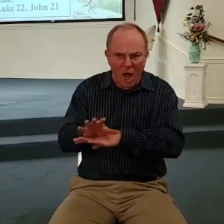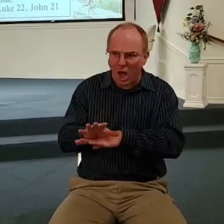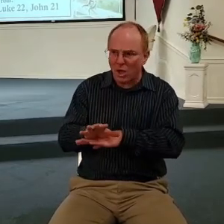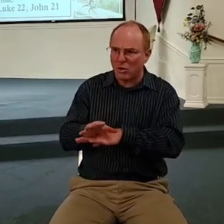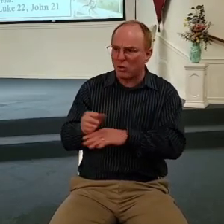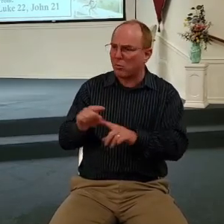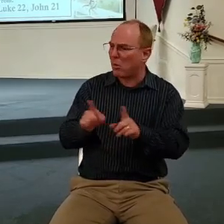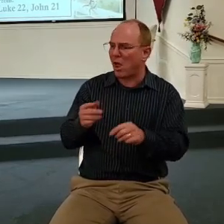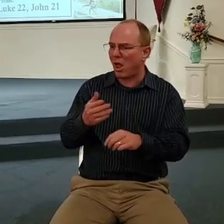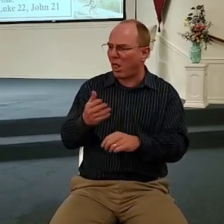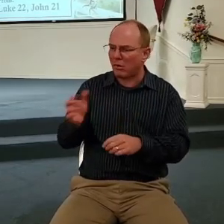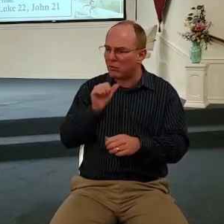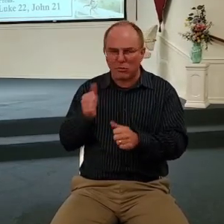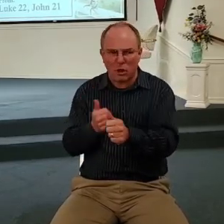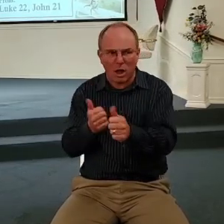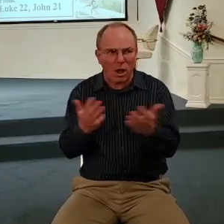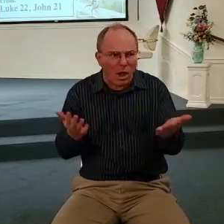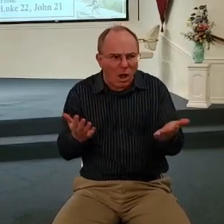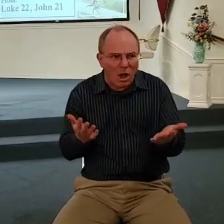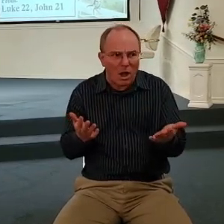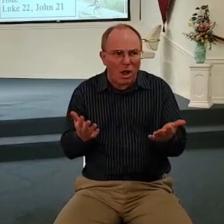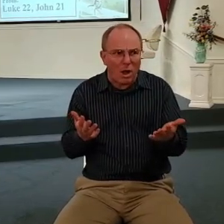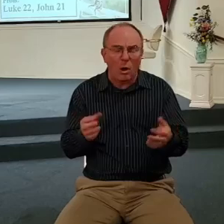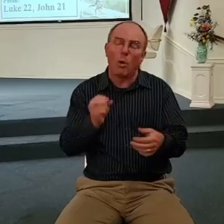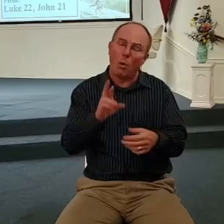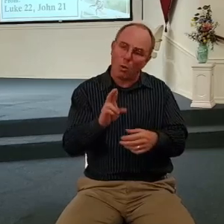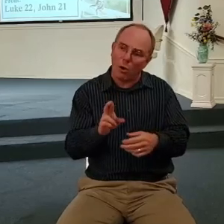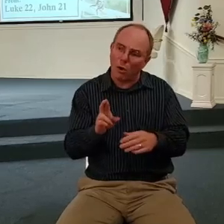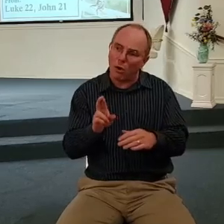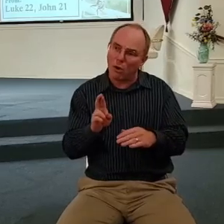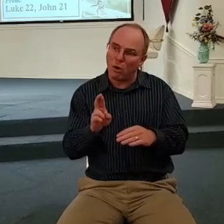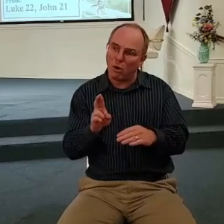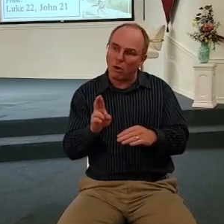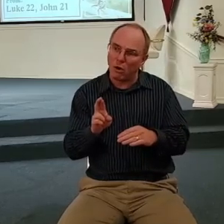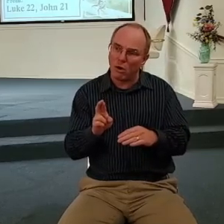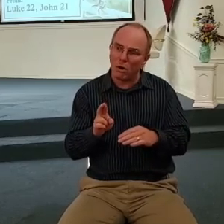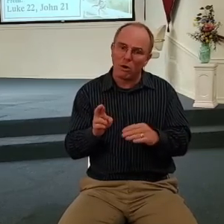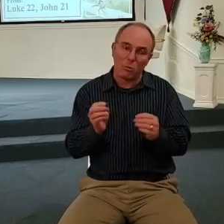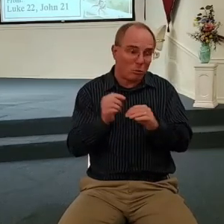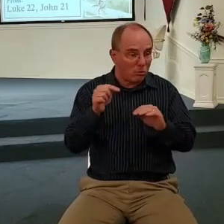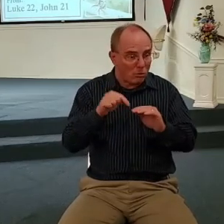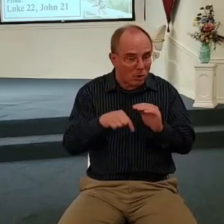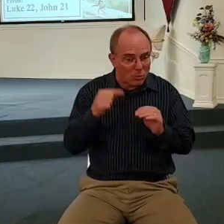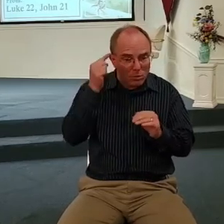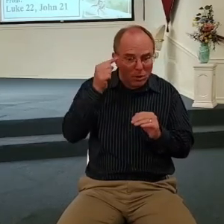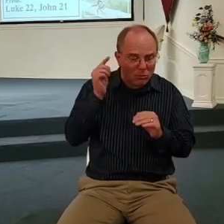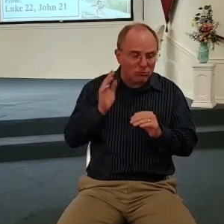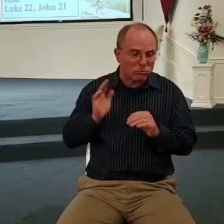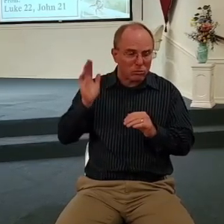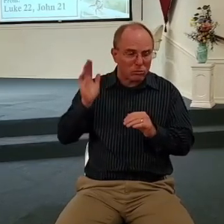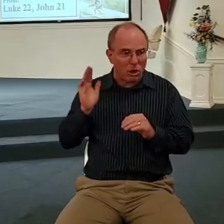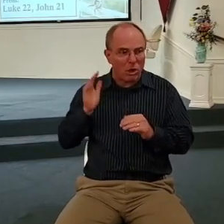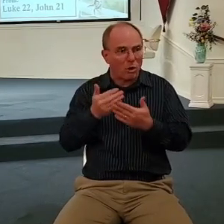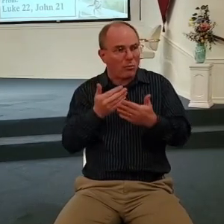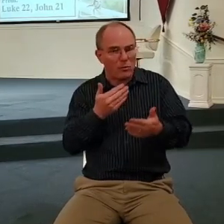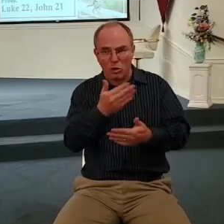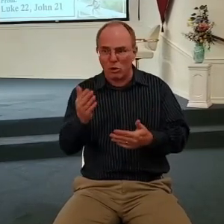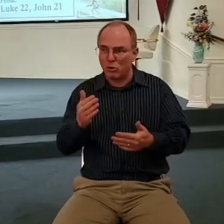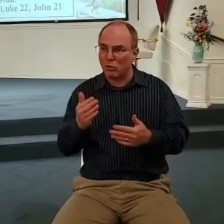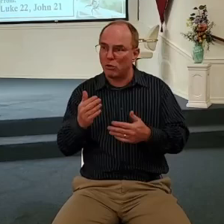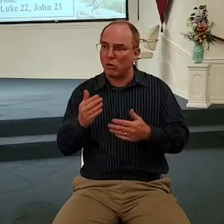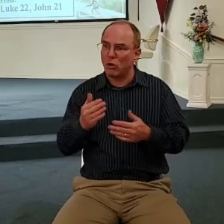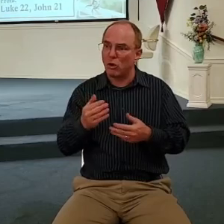Or maybe on a deeper note, when we think back a little bit further, before you gave your life to